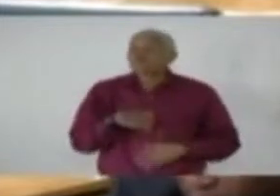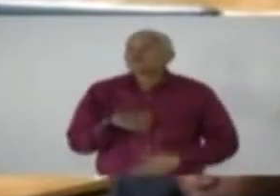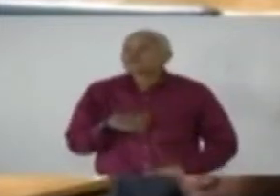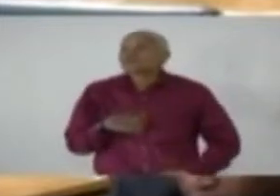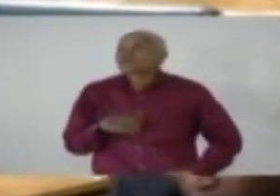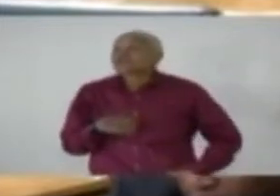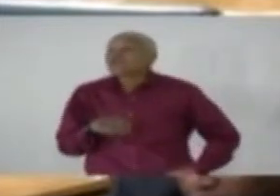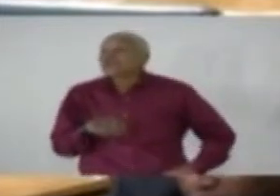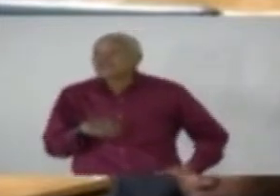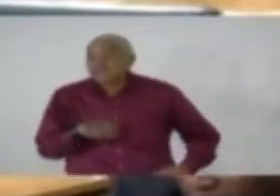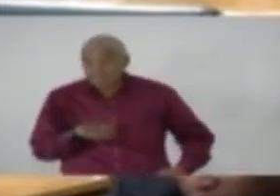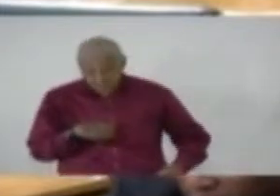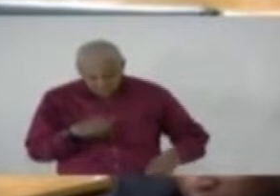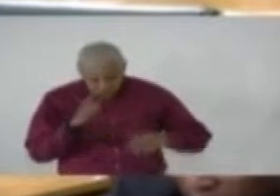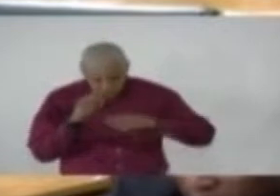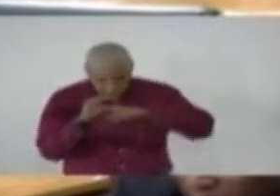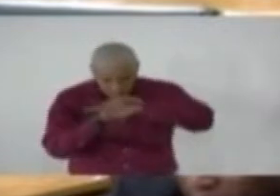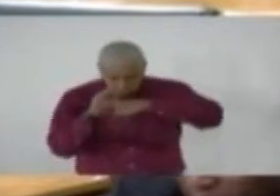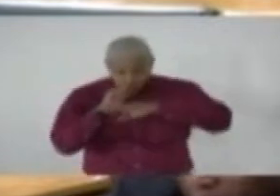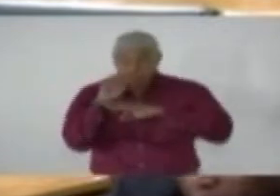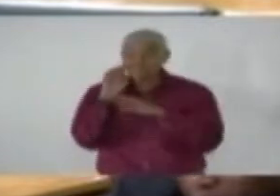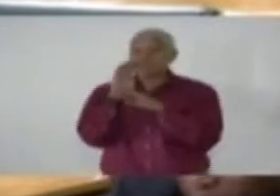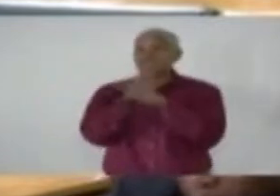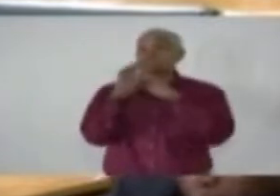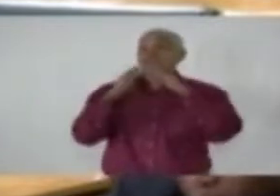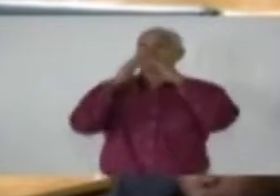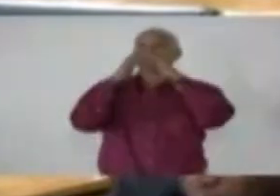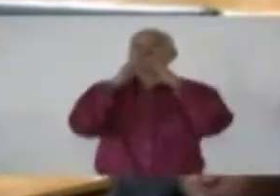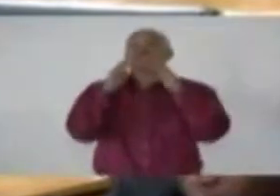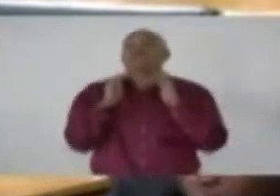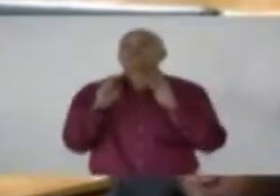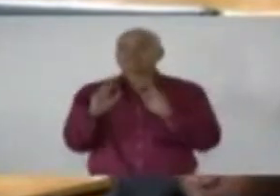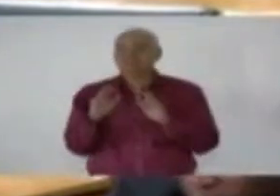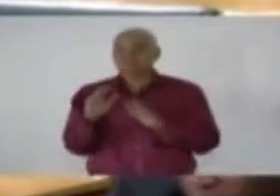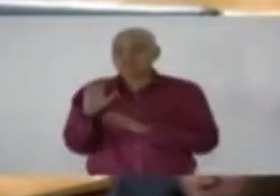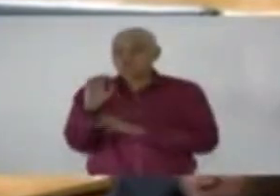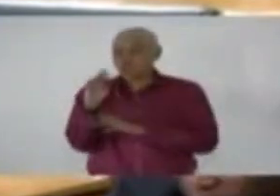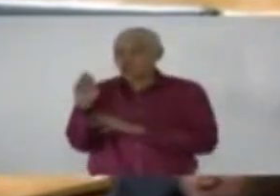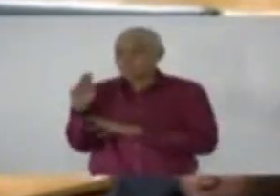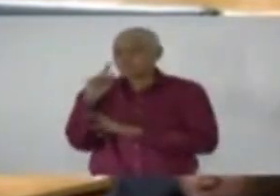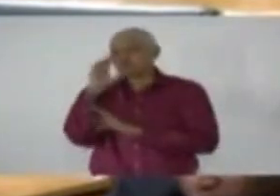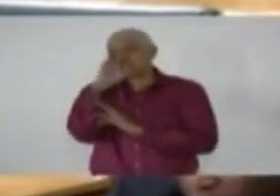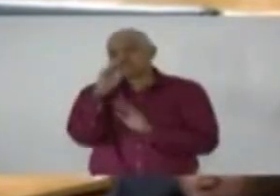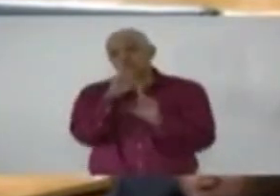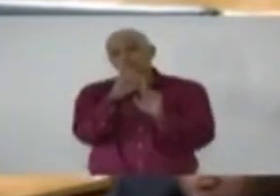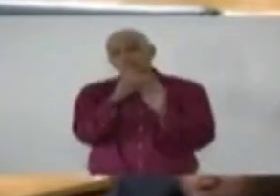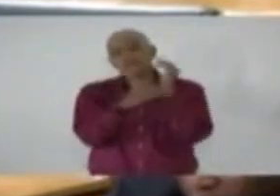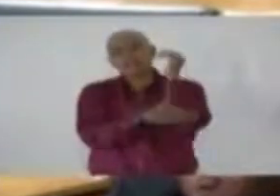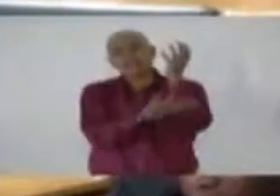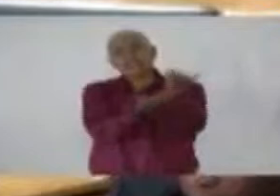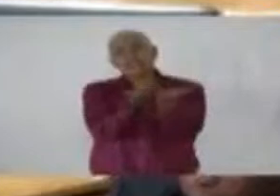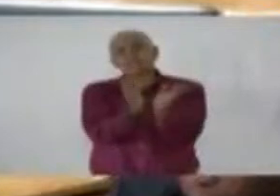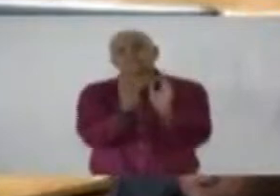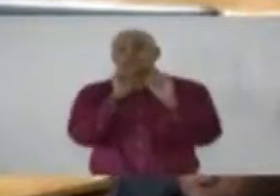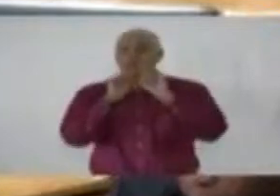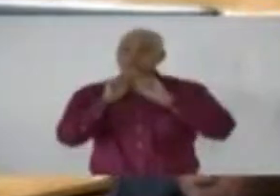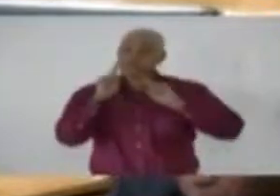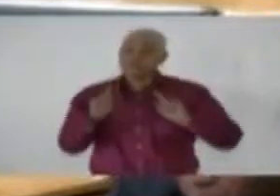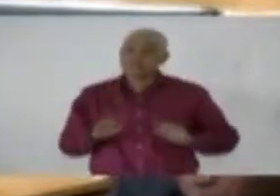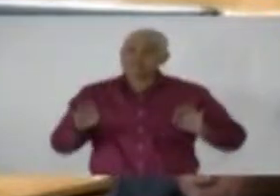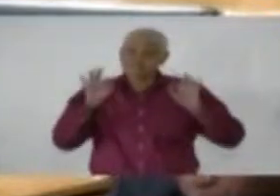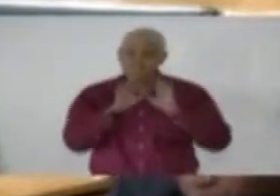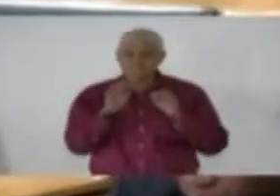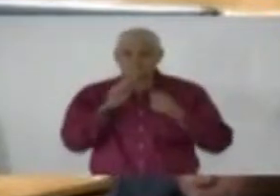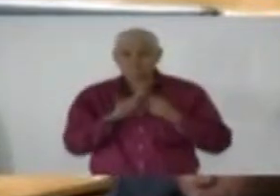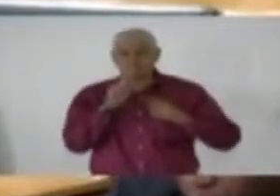as the business ministry, we at the Ministry of Industry, Investment and Commerce seek to remind the nation of the very vital